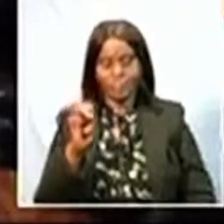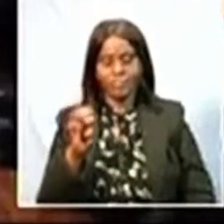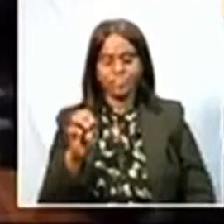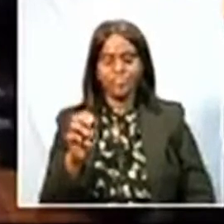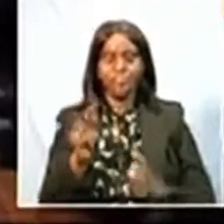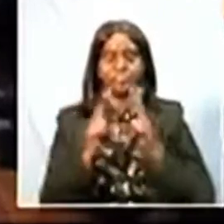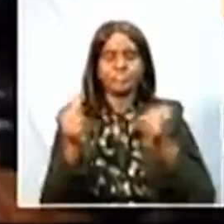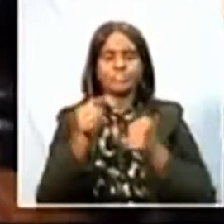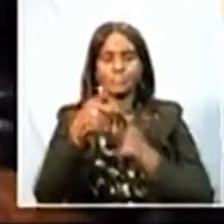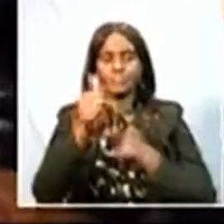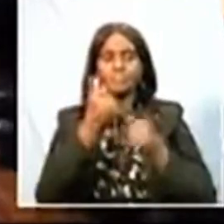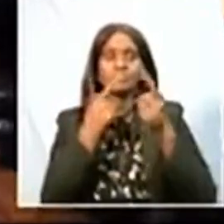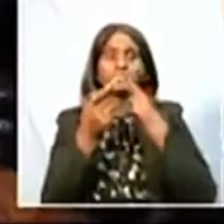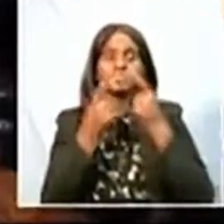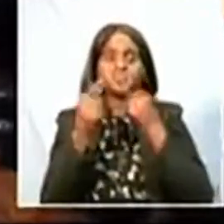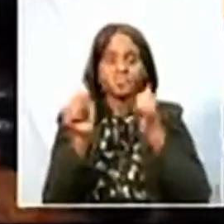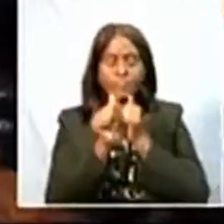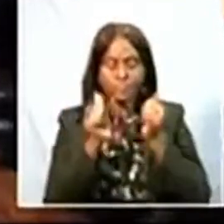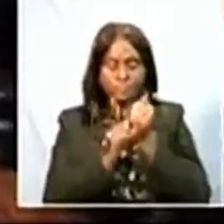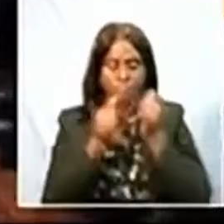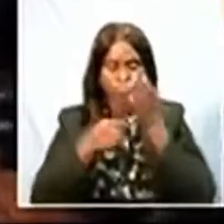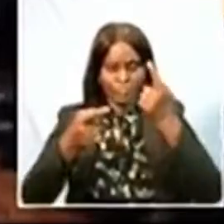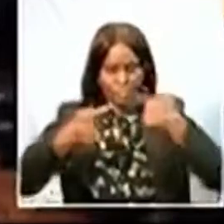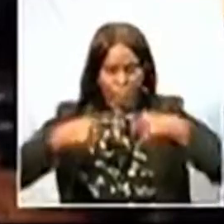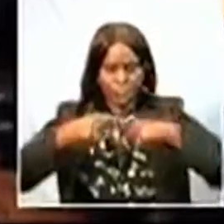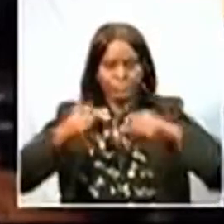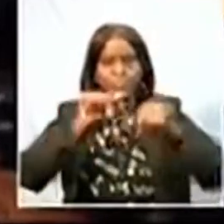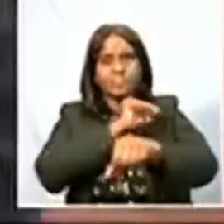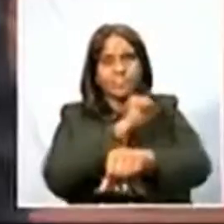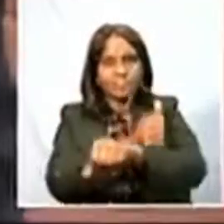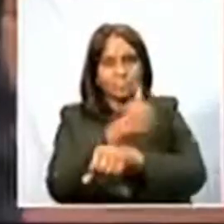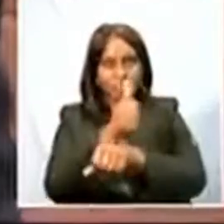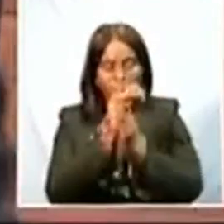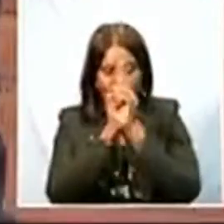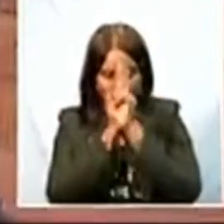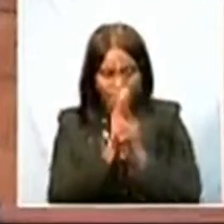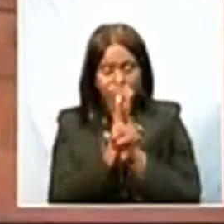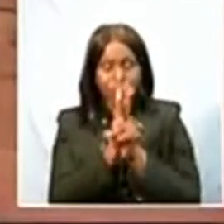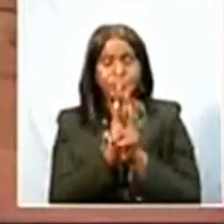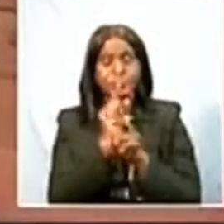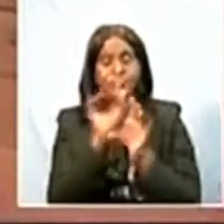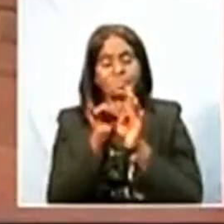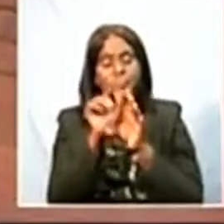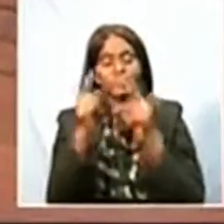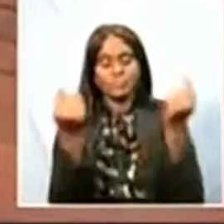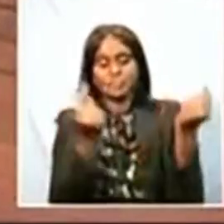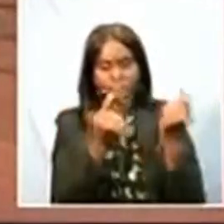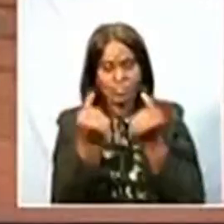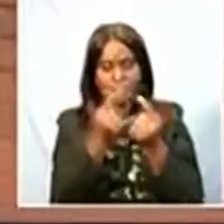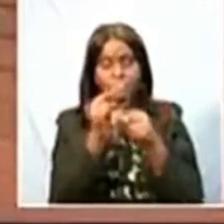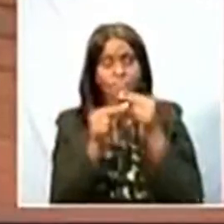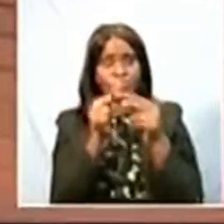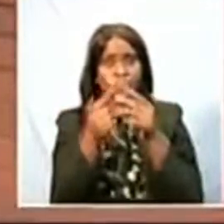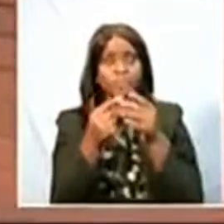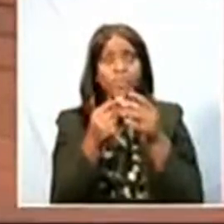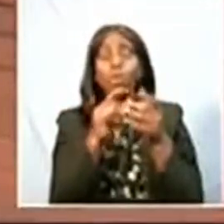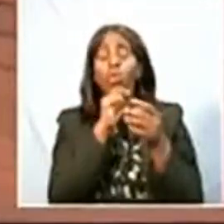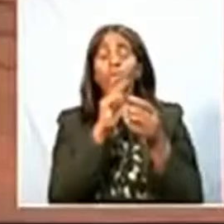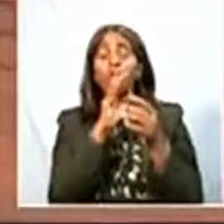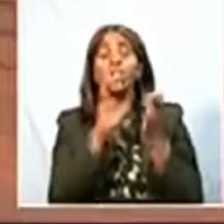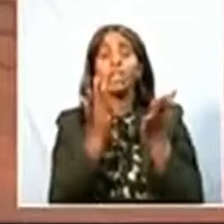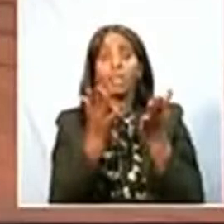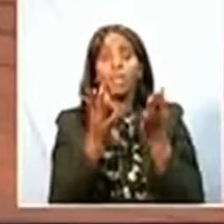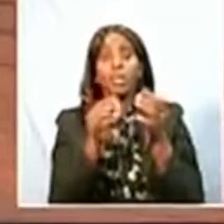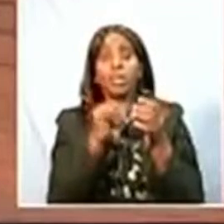So you are saying that the local authority takes ownership. So in this situation, Chair, it means these were